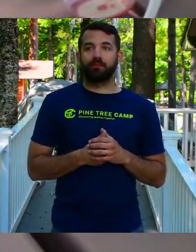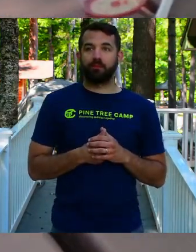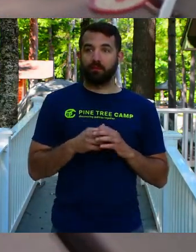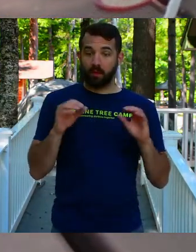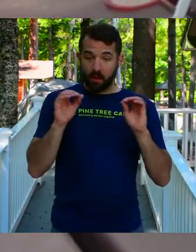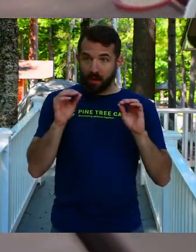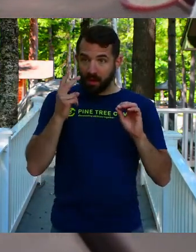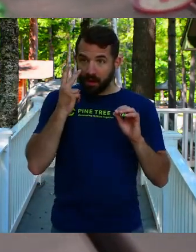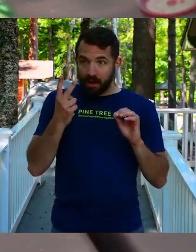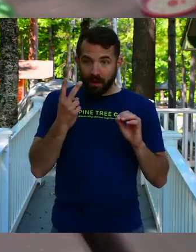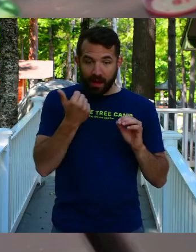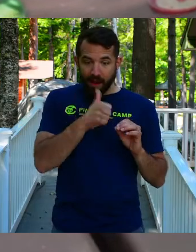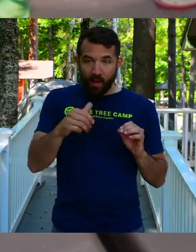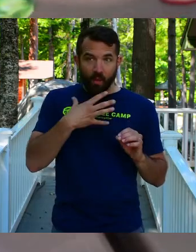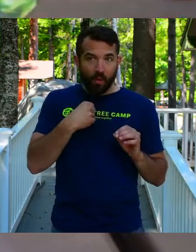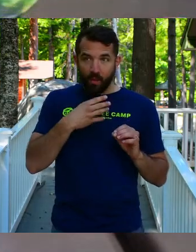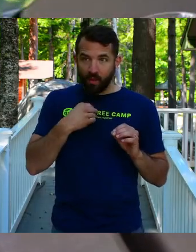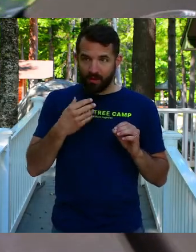lid.